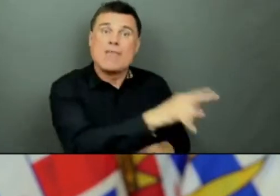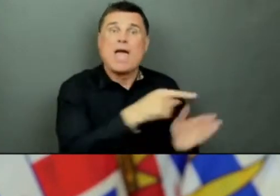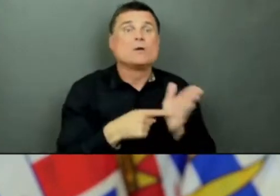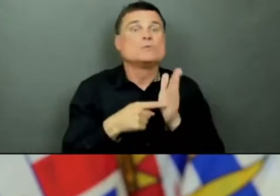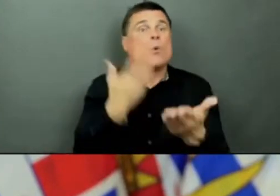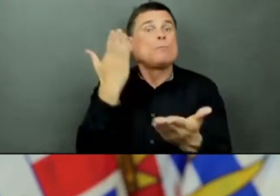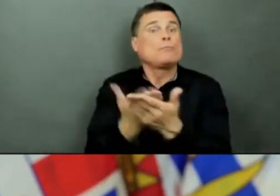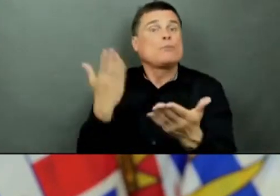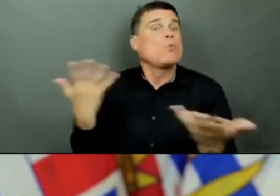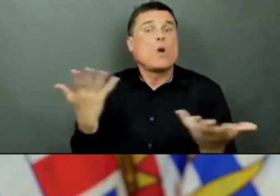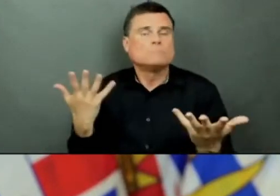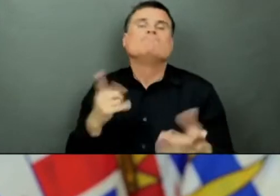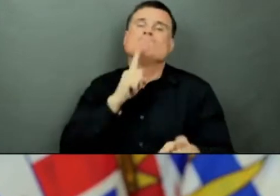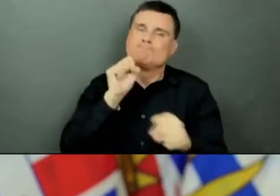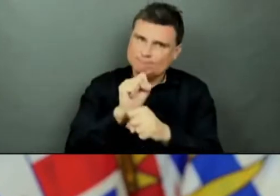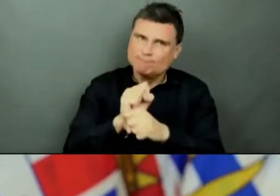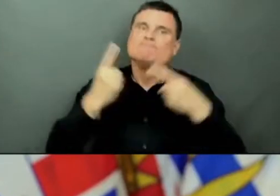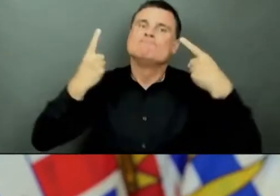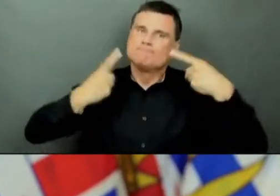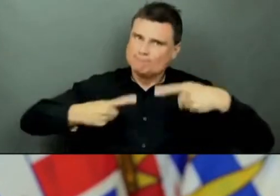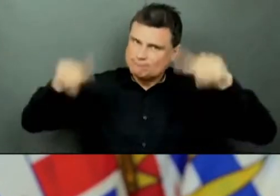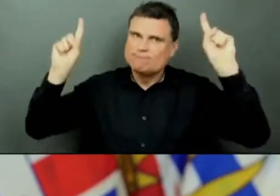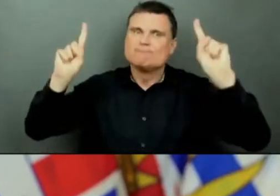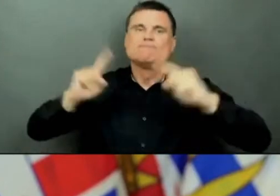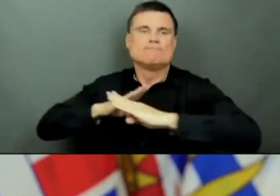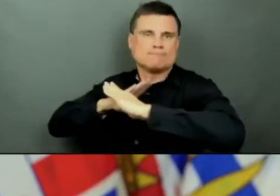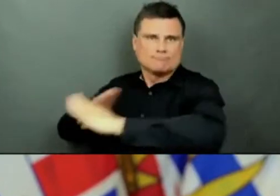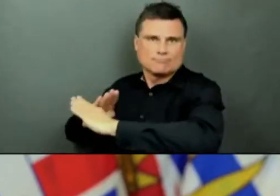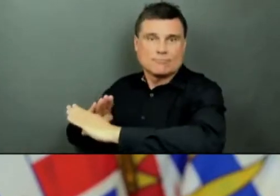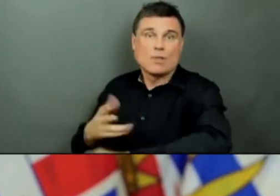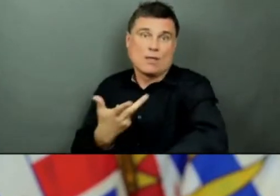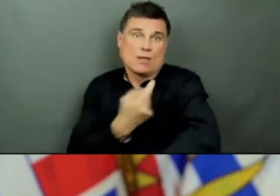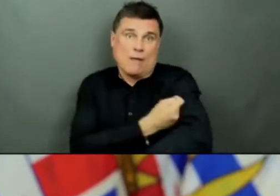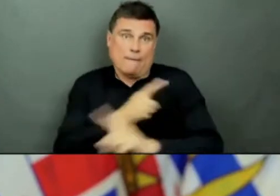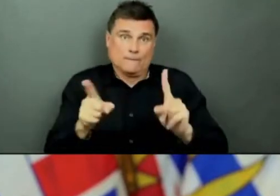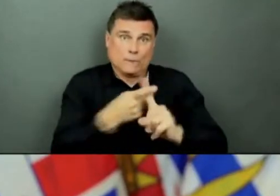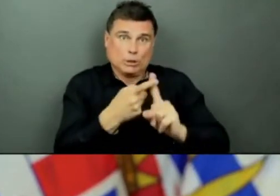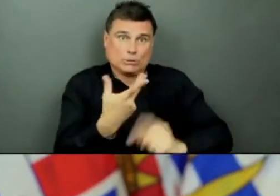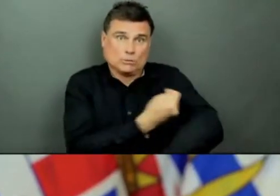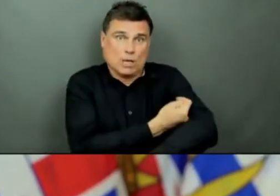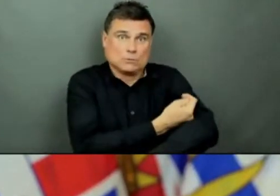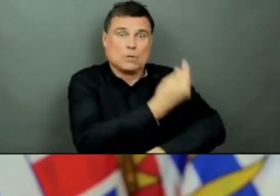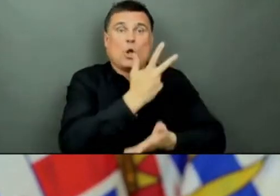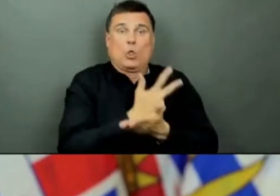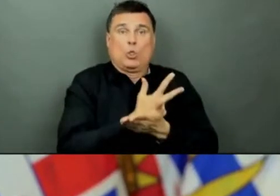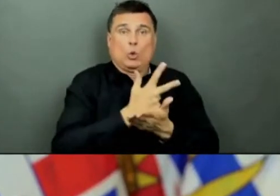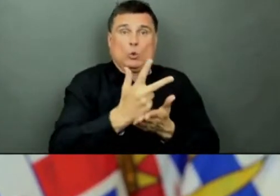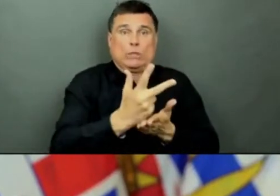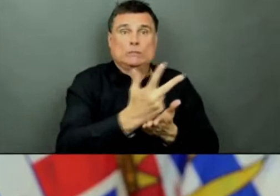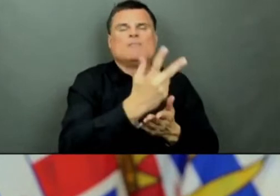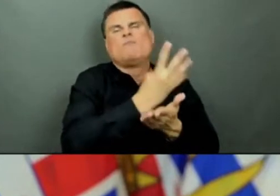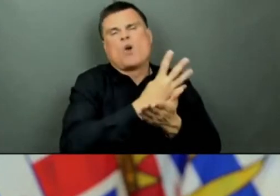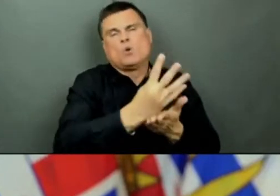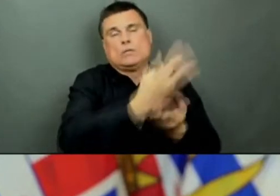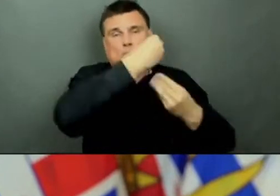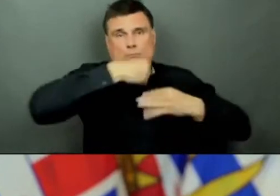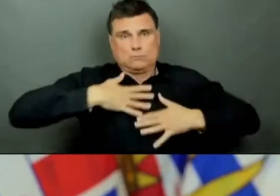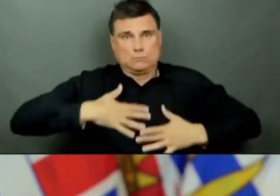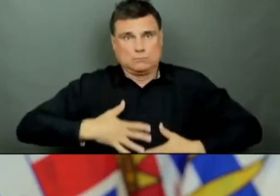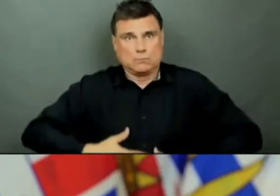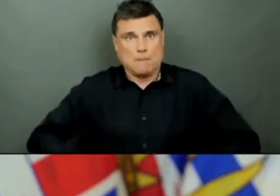4 weeks, so 21 to 28 days, with a single dose, our risk in our community of